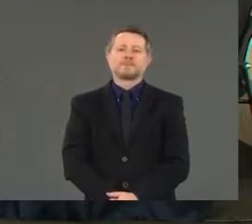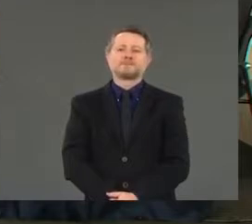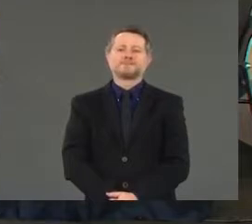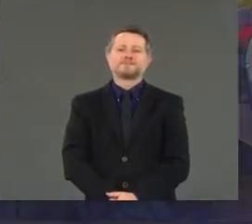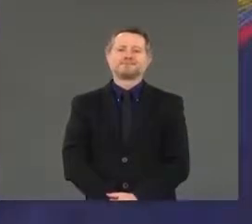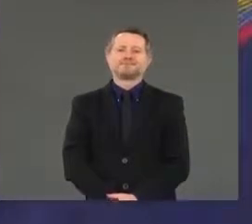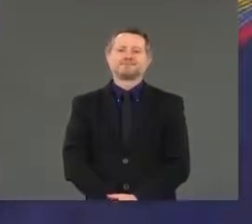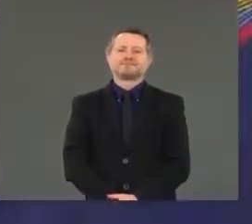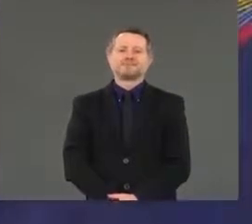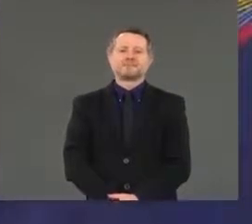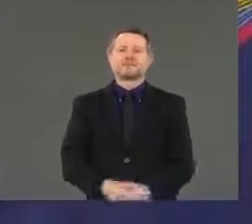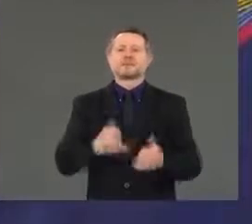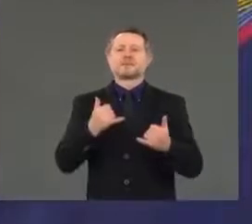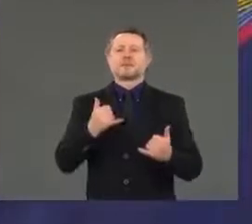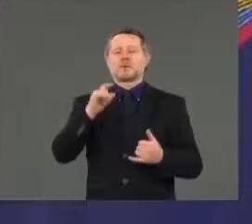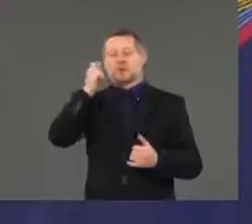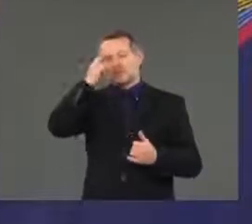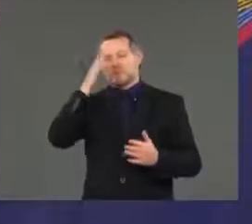the tip of the iceberg?